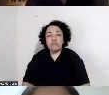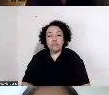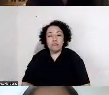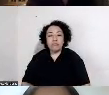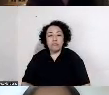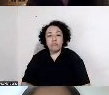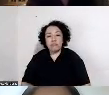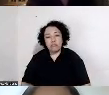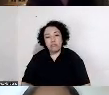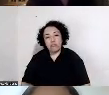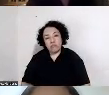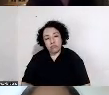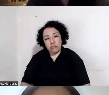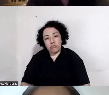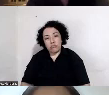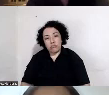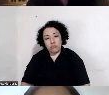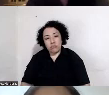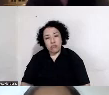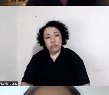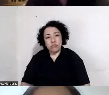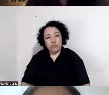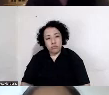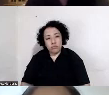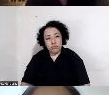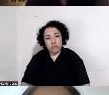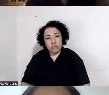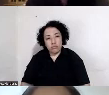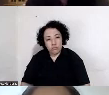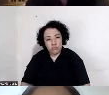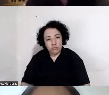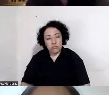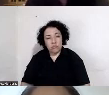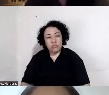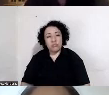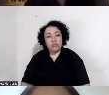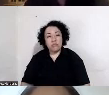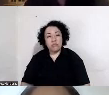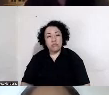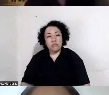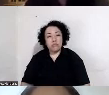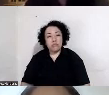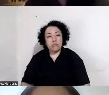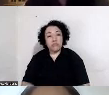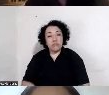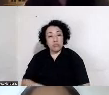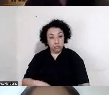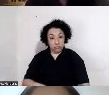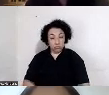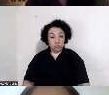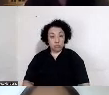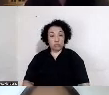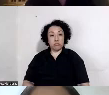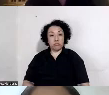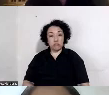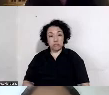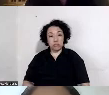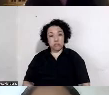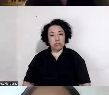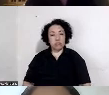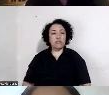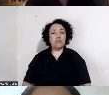mentioned some strength-based IEP. These are individual educational plans or 504